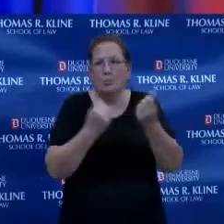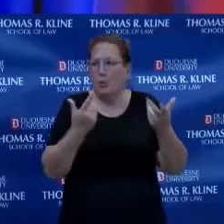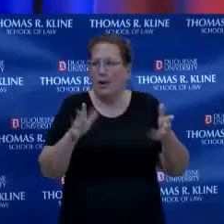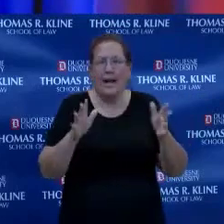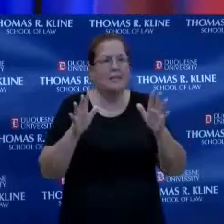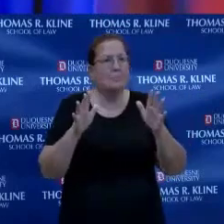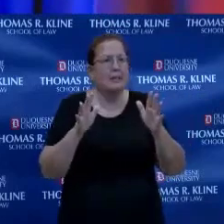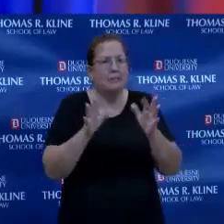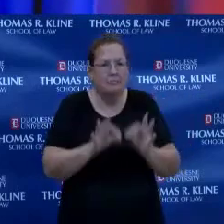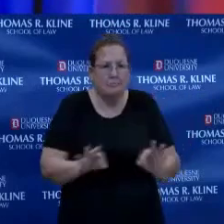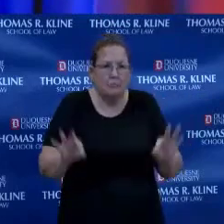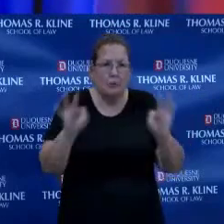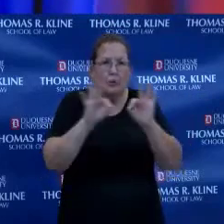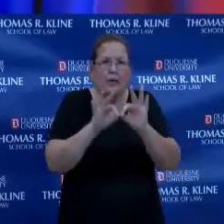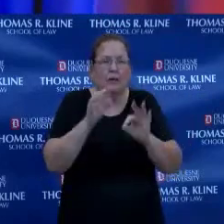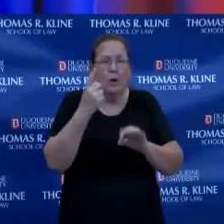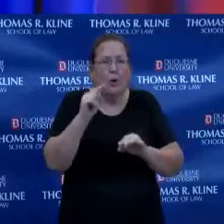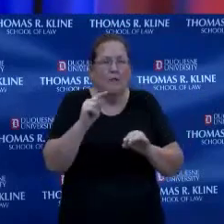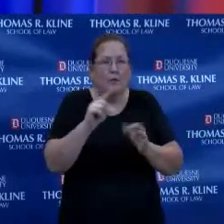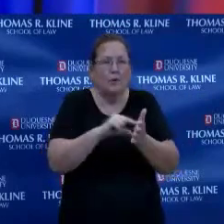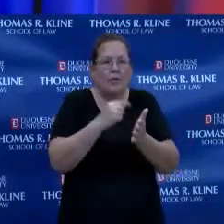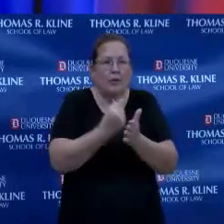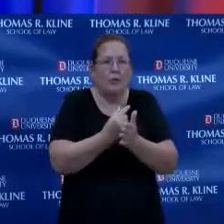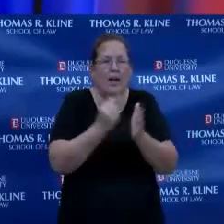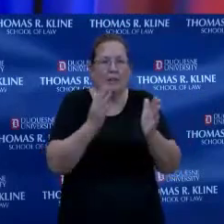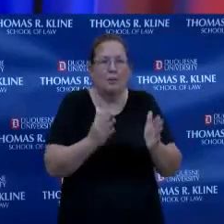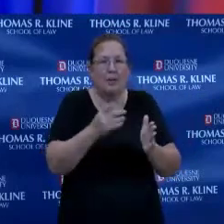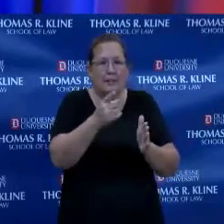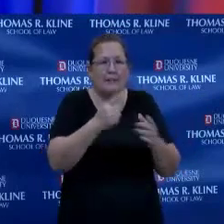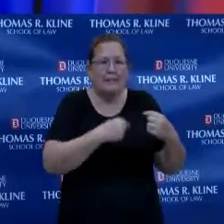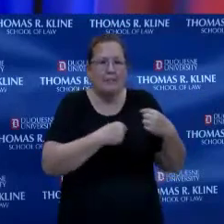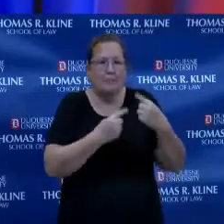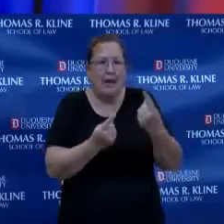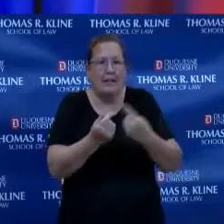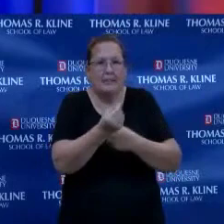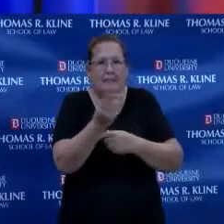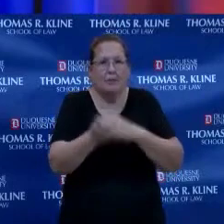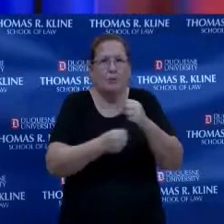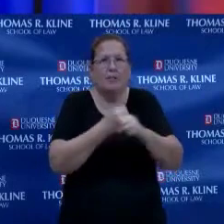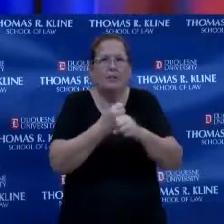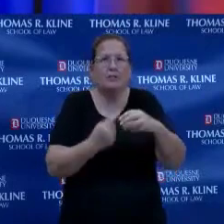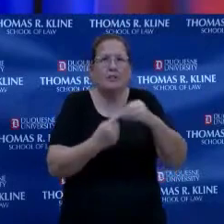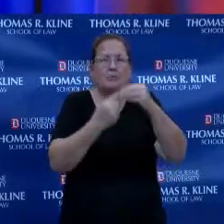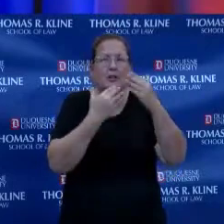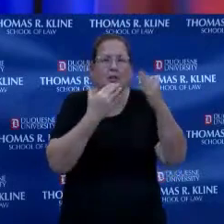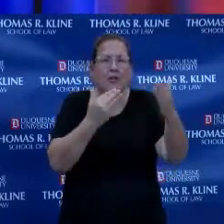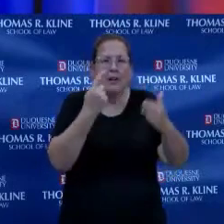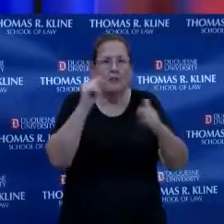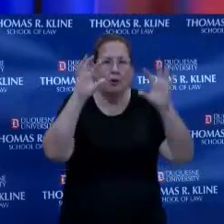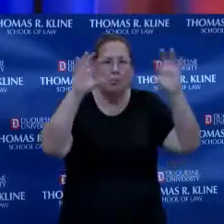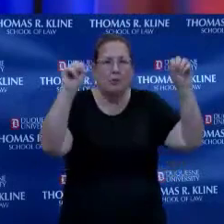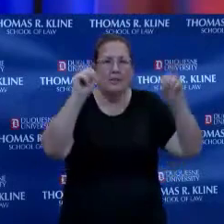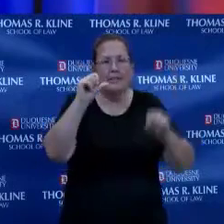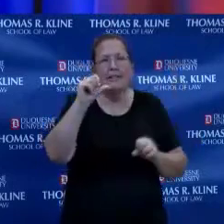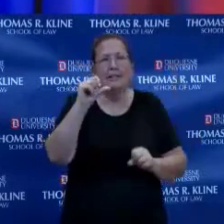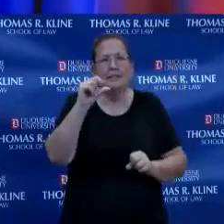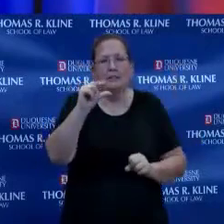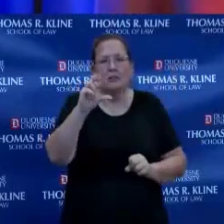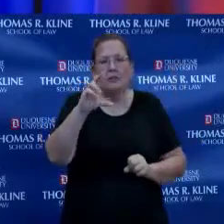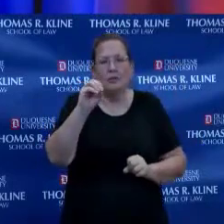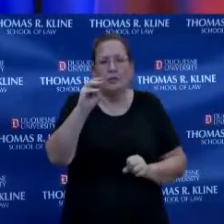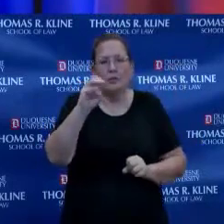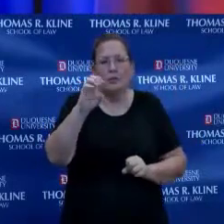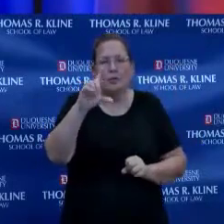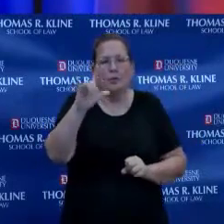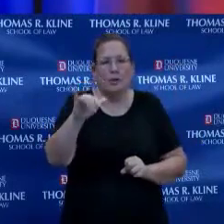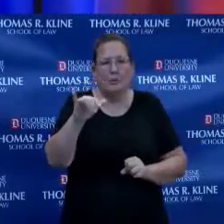absolutely critical during your graduates' past several years. Very special thank you to President Gormley, Mr. Kline, and the entire